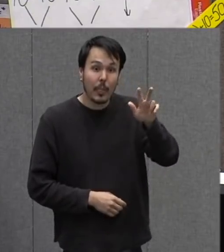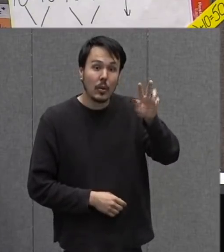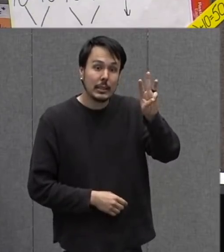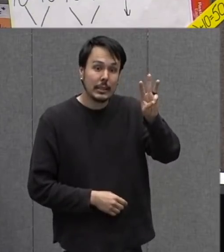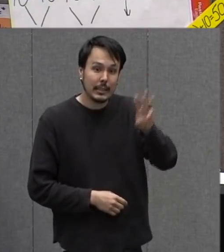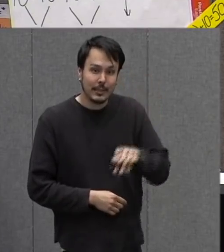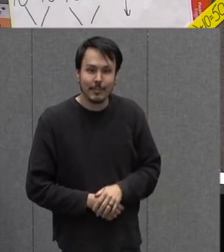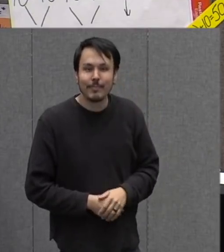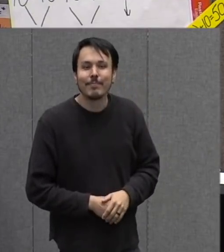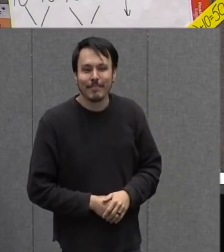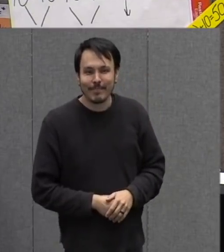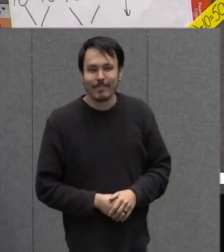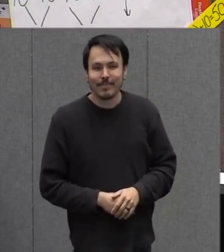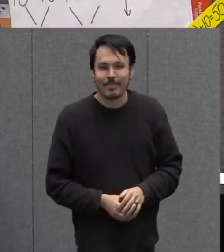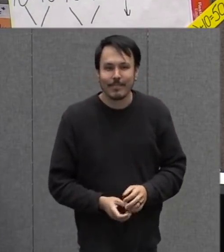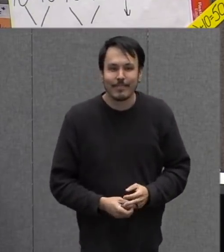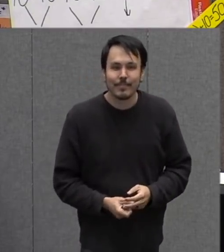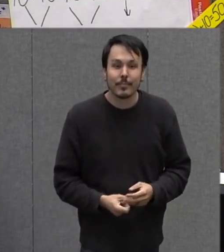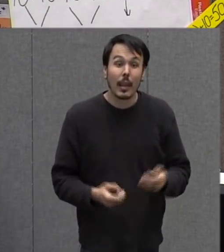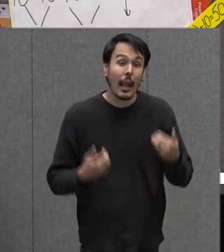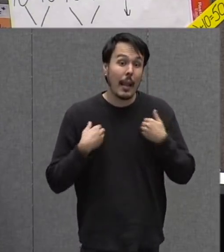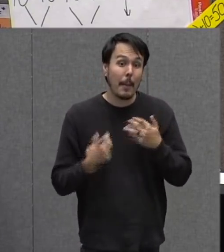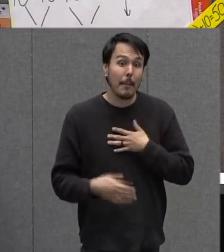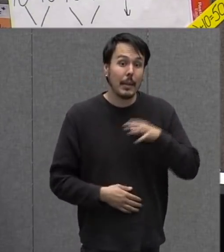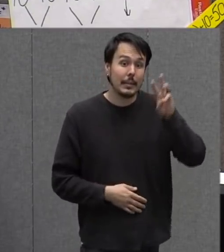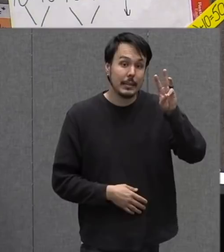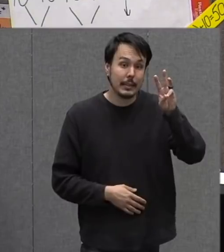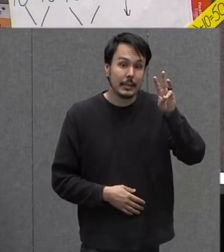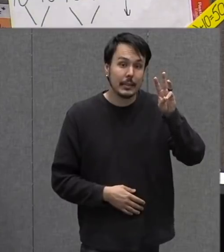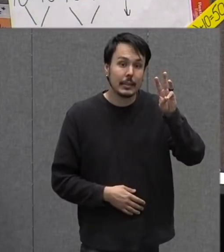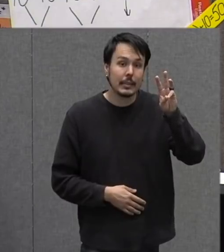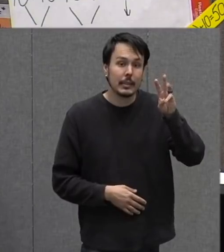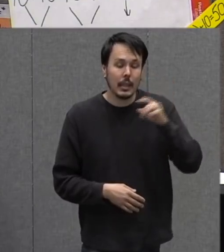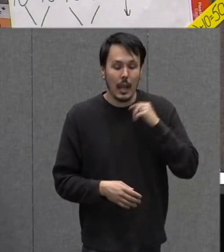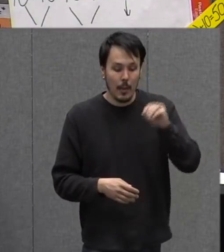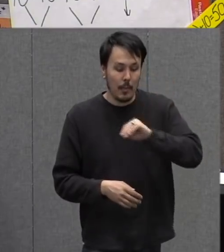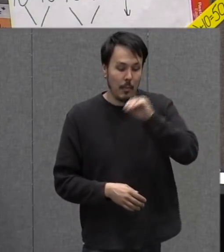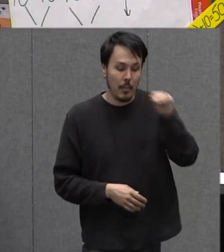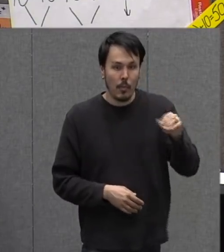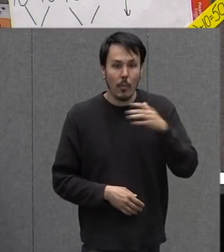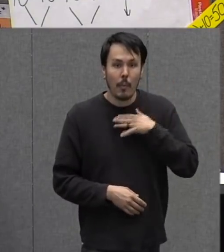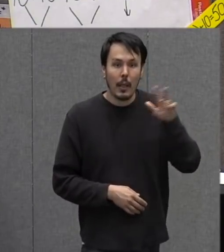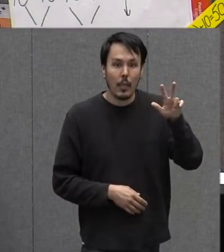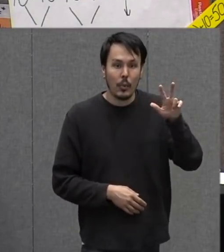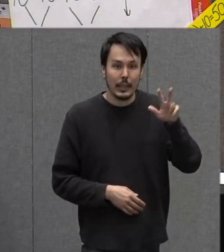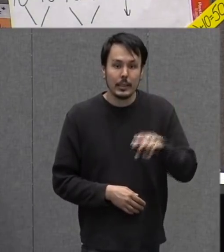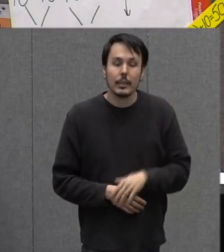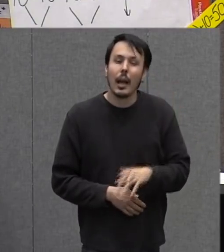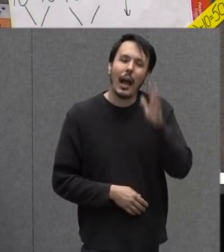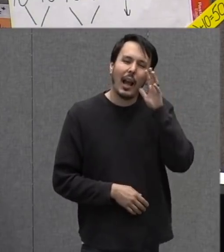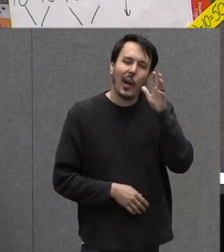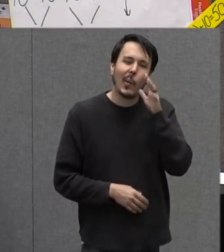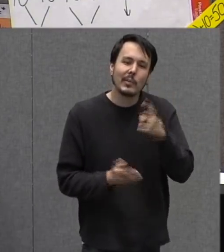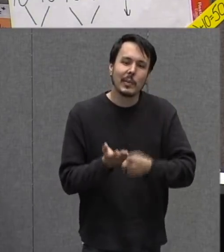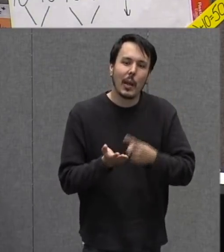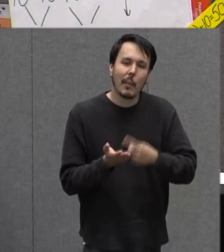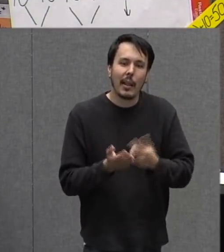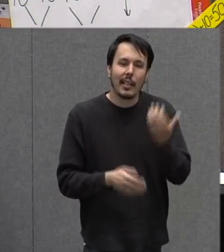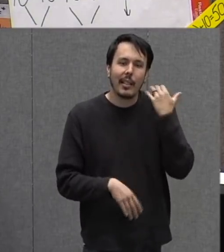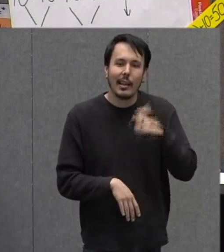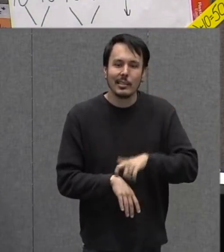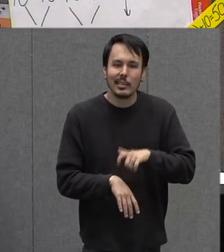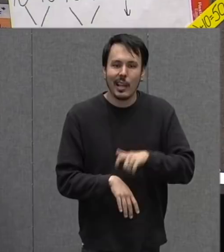36. Awesome. So I have my 6, I carry my 3. Now remember, I'm going to point this out. I did last time, but I